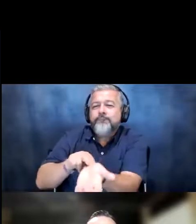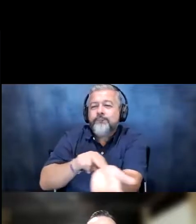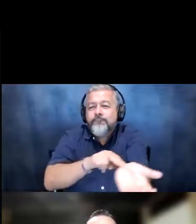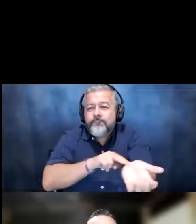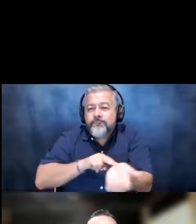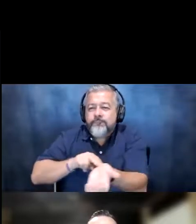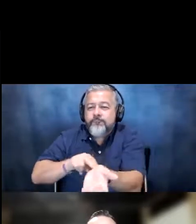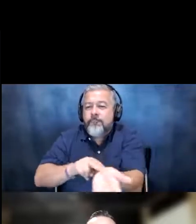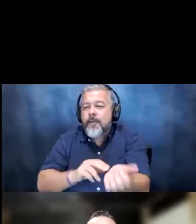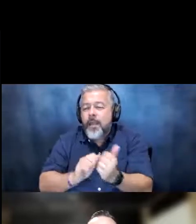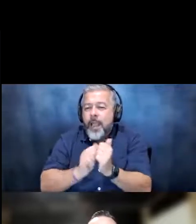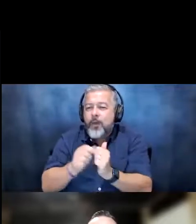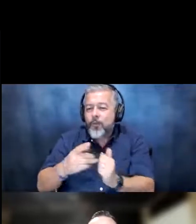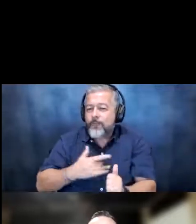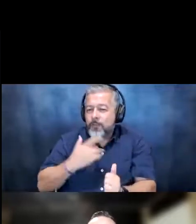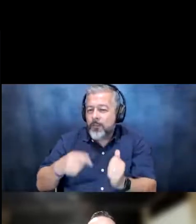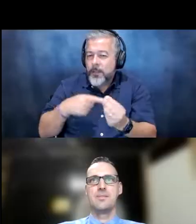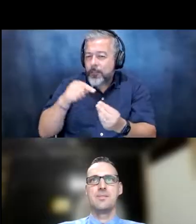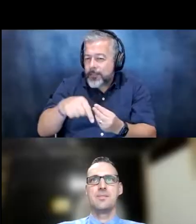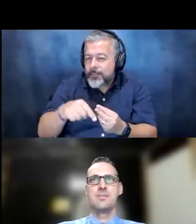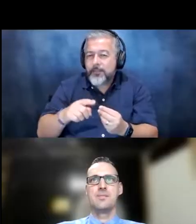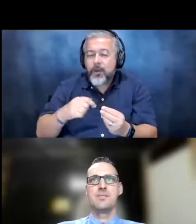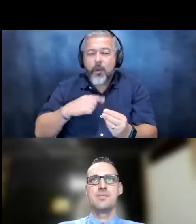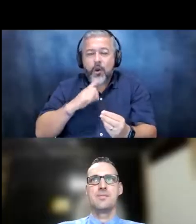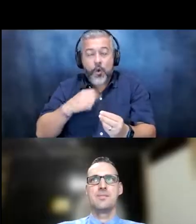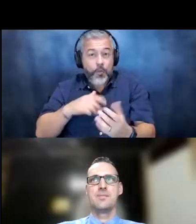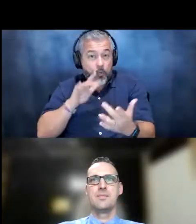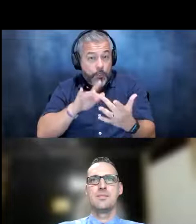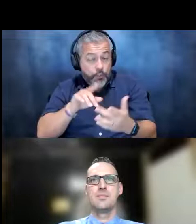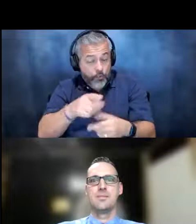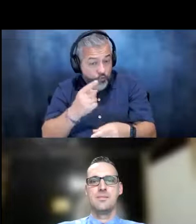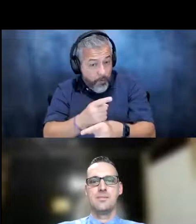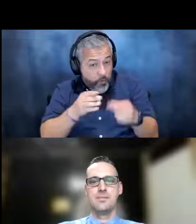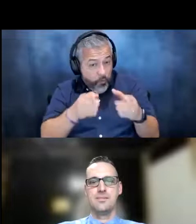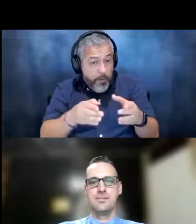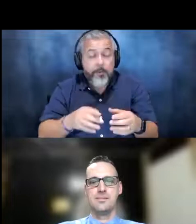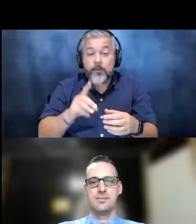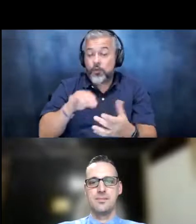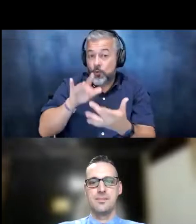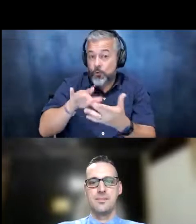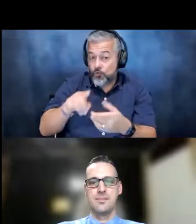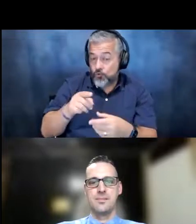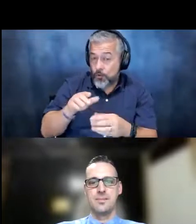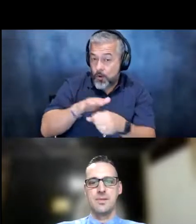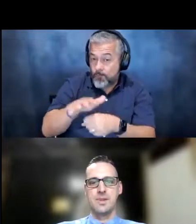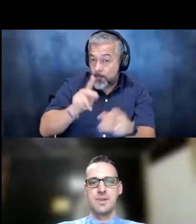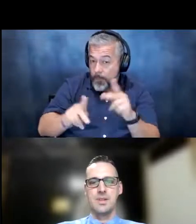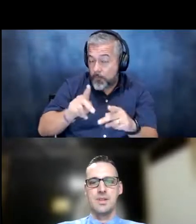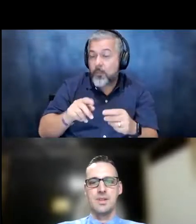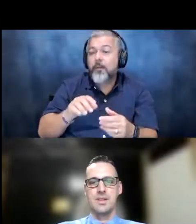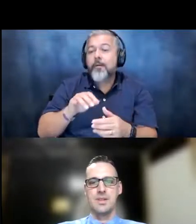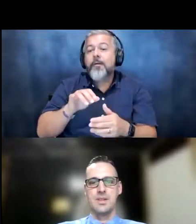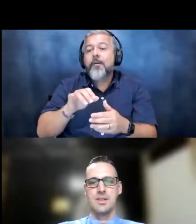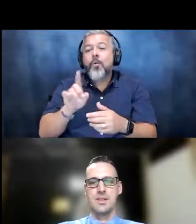feel about this? Are we reaching you correctly? Are we reaching enough people? And it's a place for you to provide your